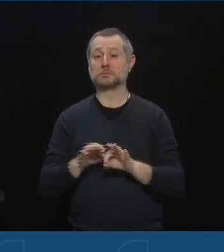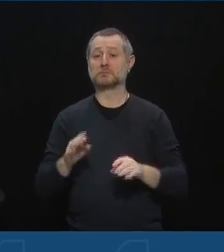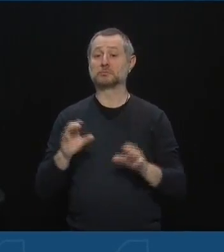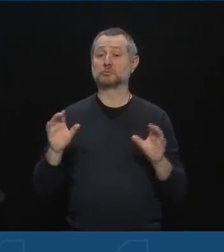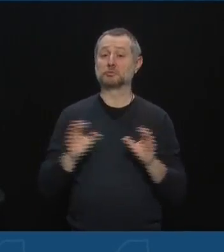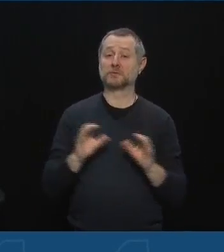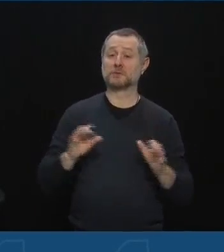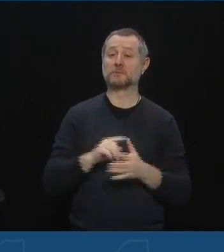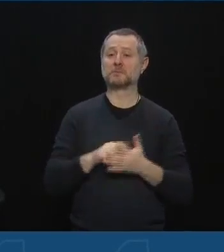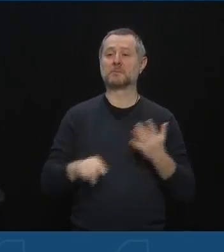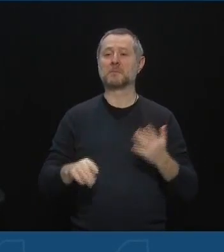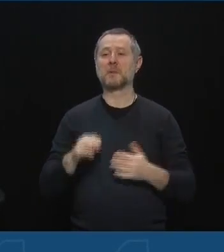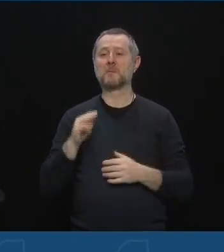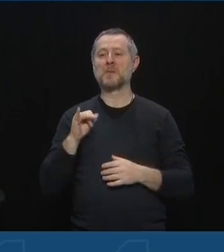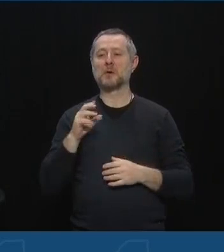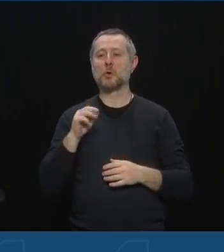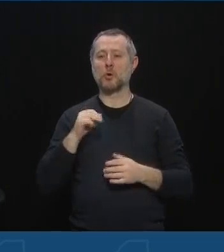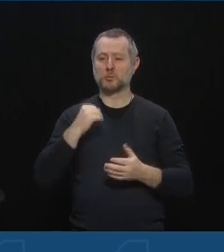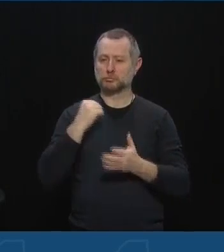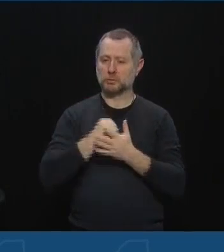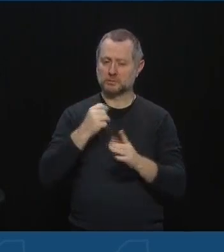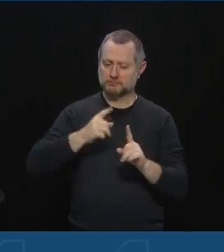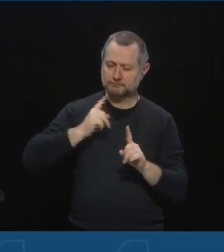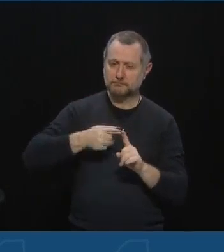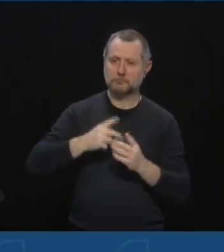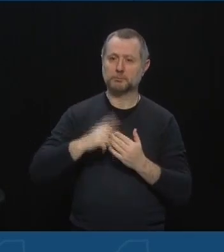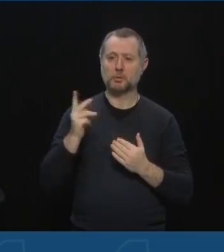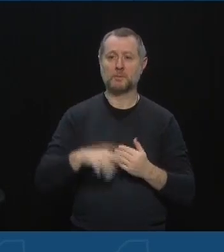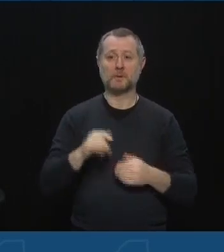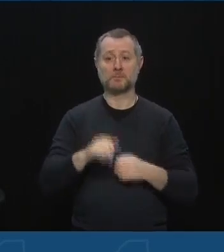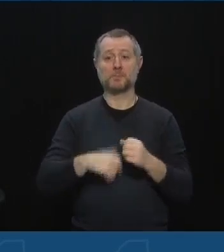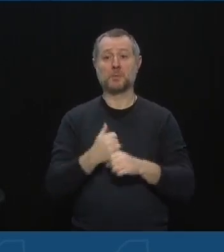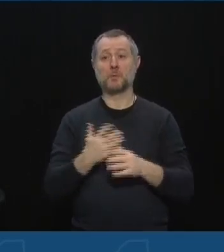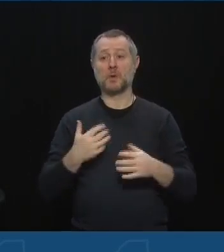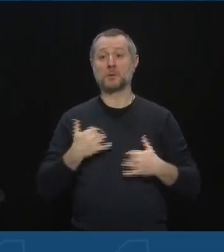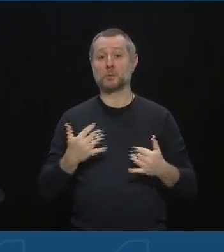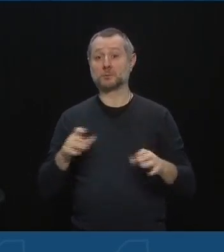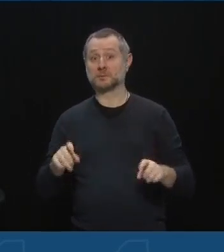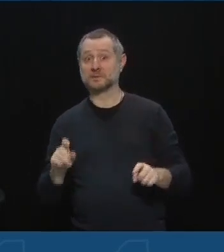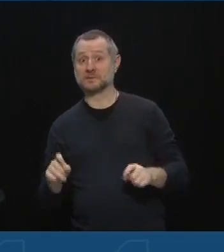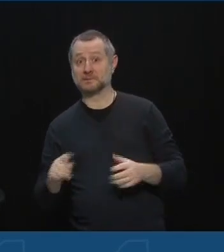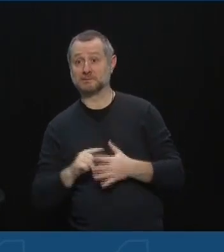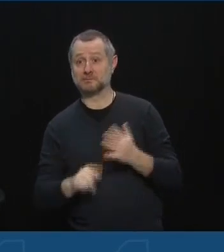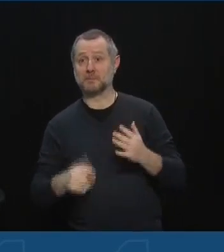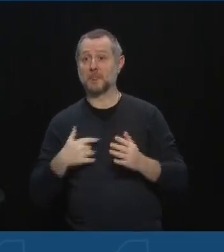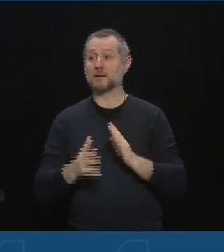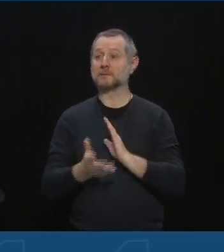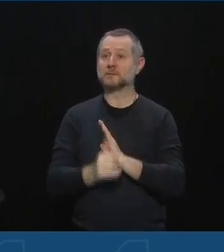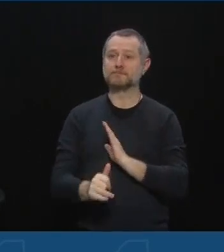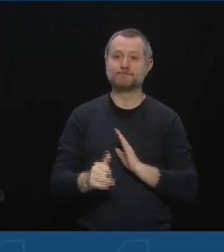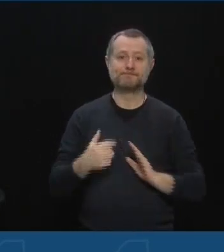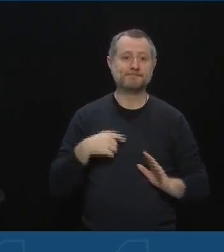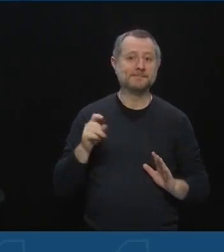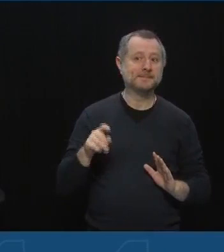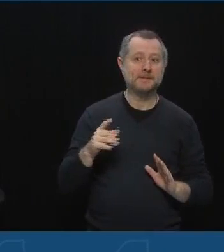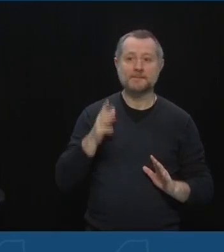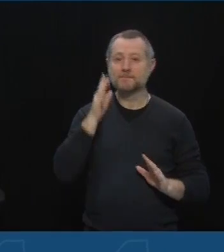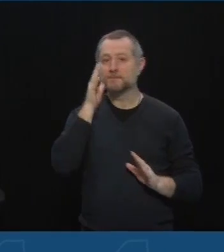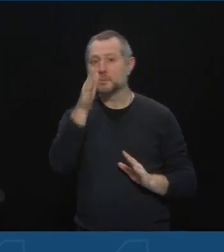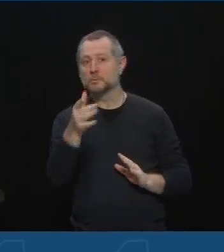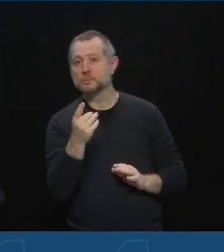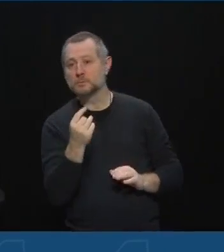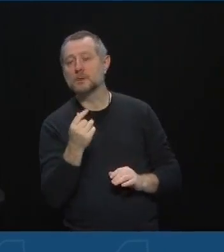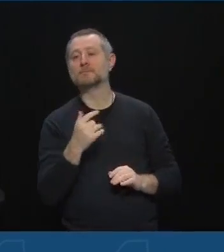micro-credential programs based not only on the needs of today, but on the skills that we need to keep New York and Monroe County